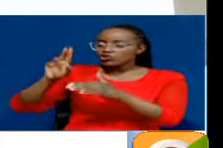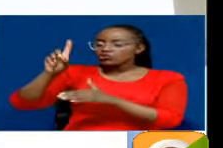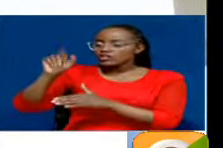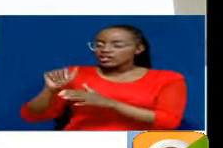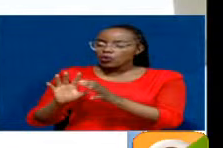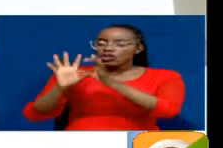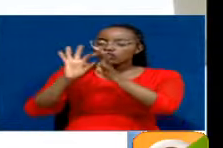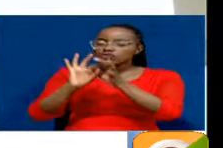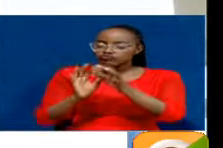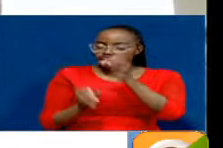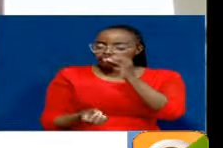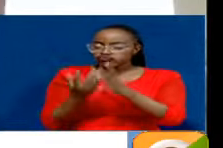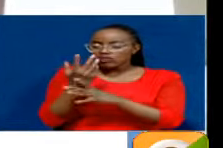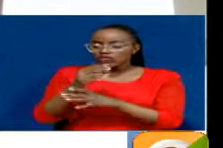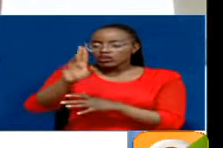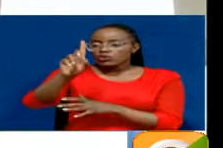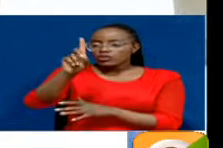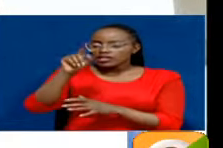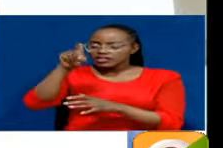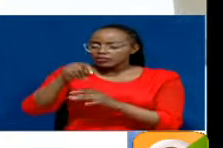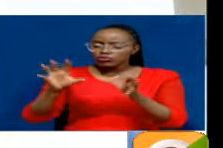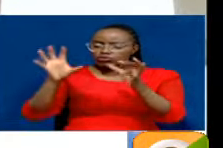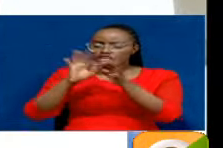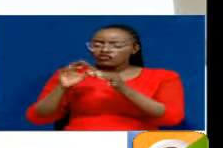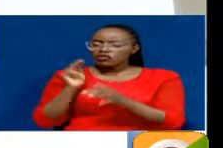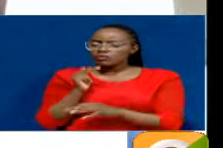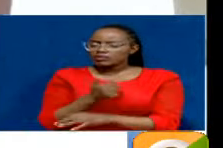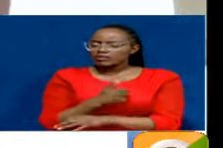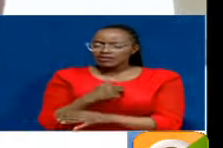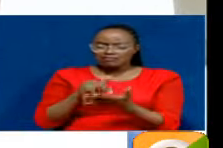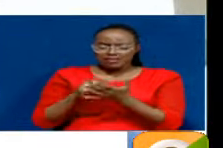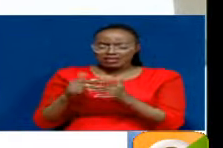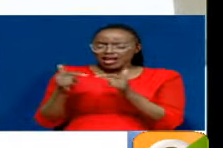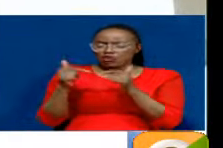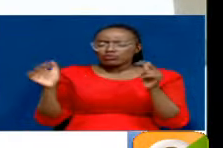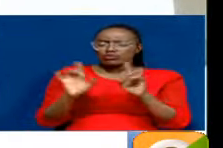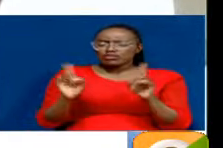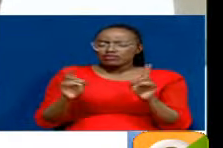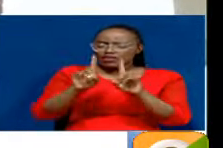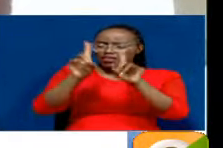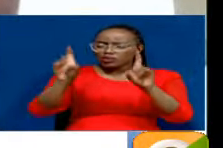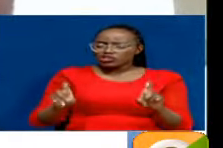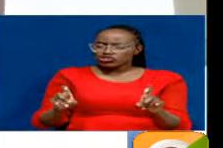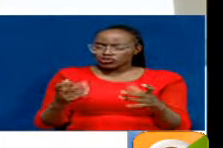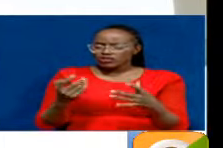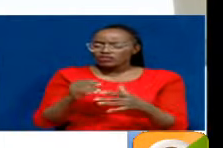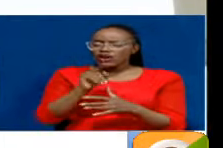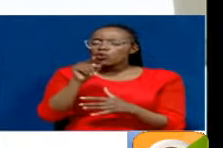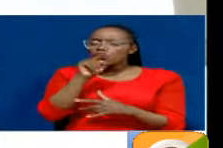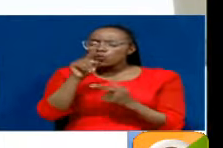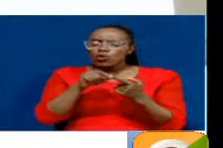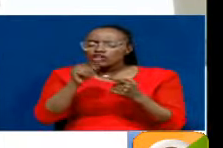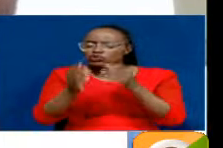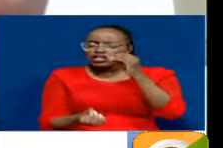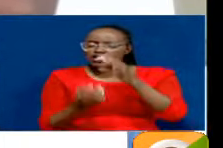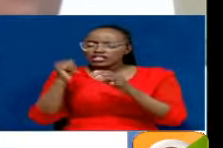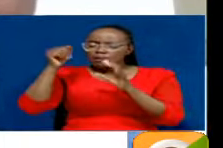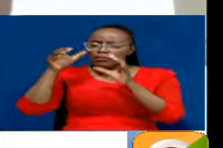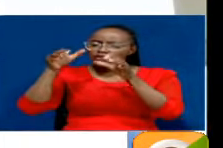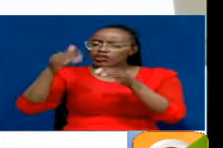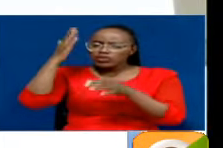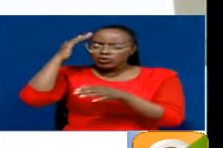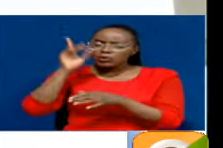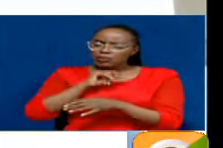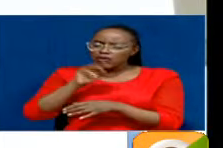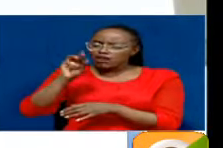was formed. In fact, it is UDA who should have joined me. It is not the other way around. In fact, the question should be asked, when you created a party, and you know